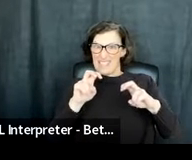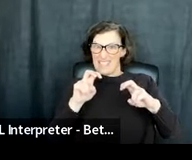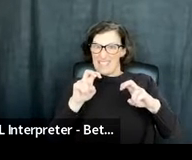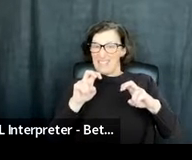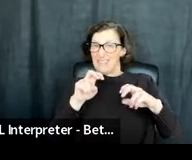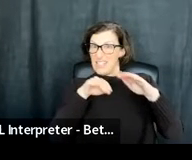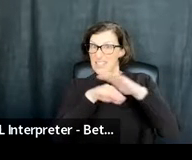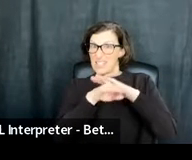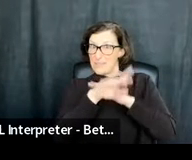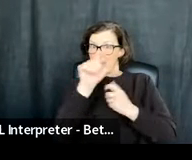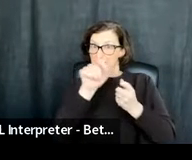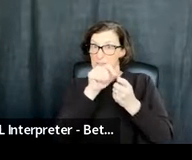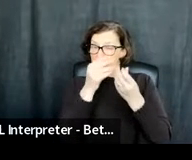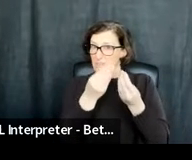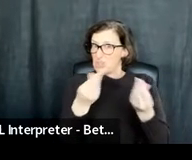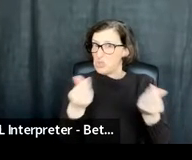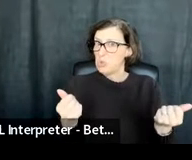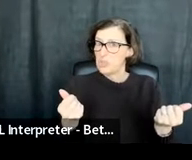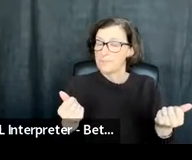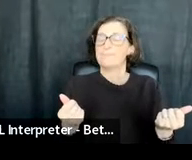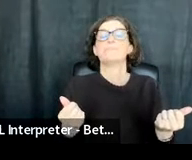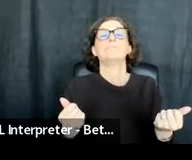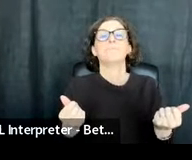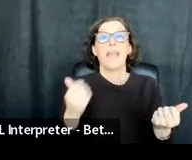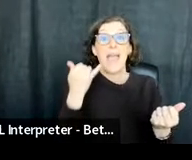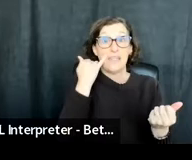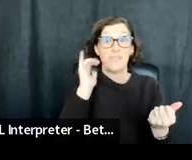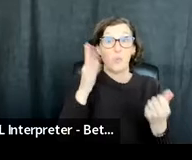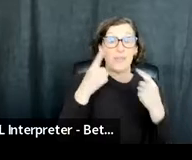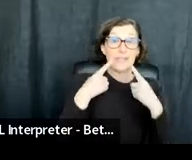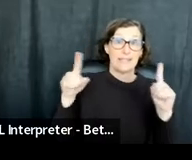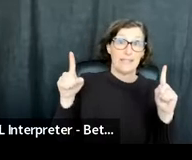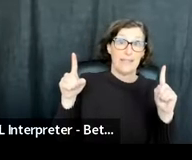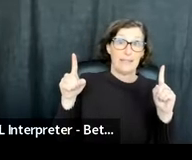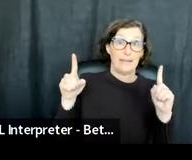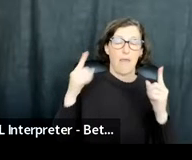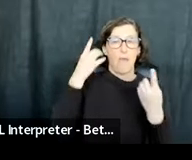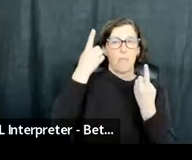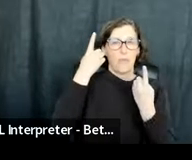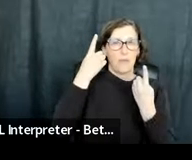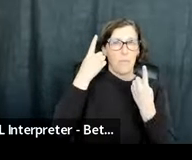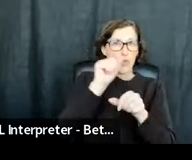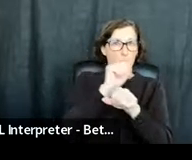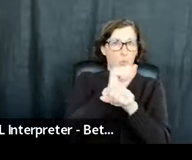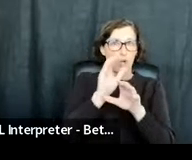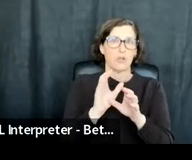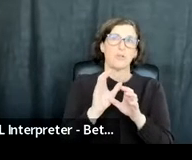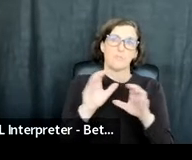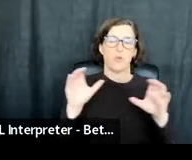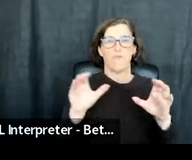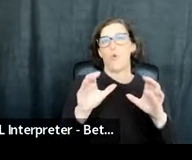solution and its overall effectiveness, considering the employee's performance metrics.